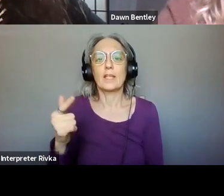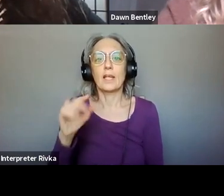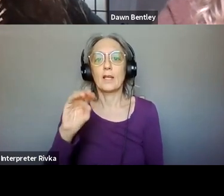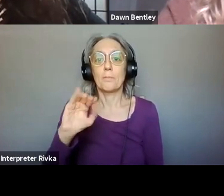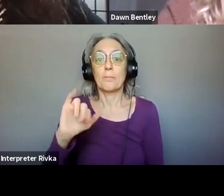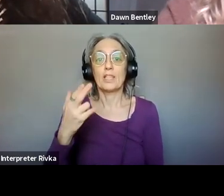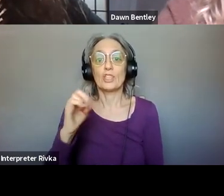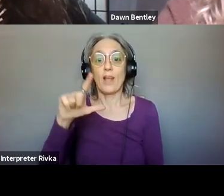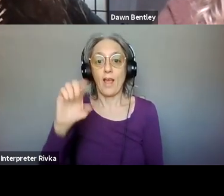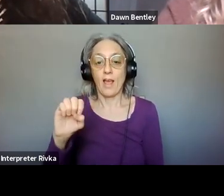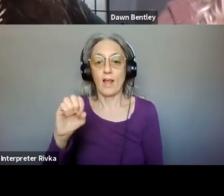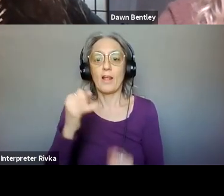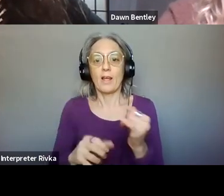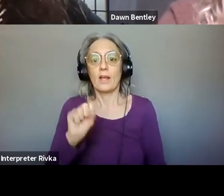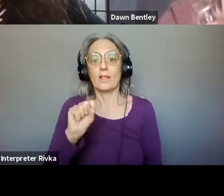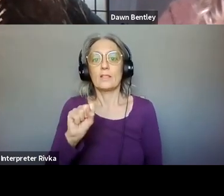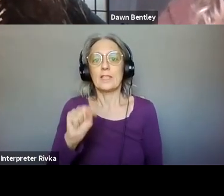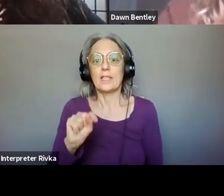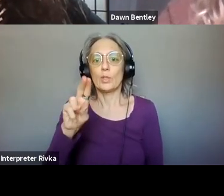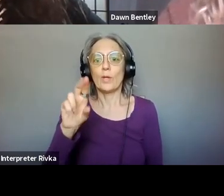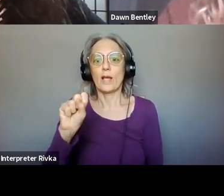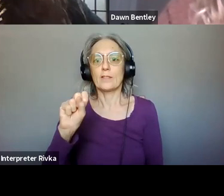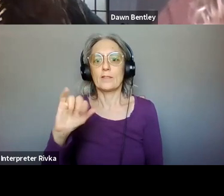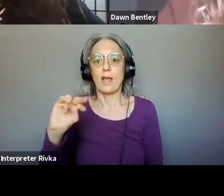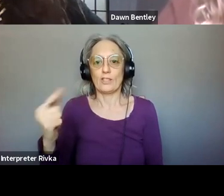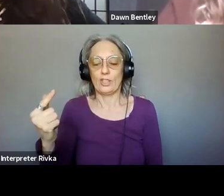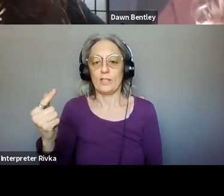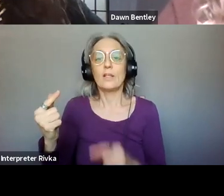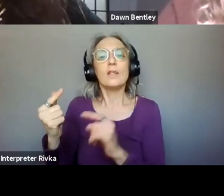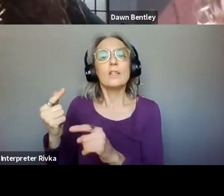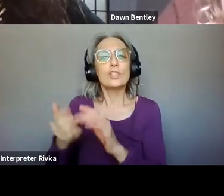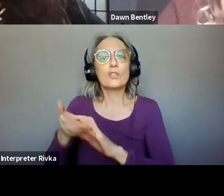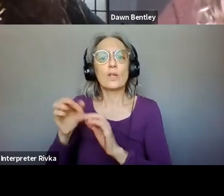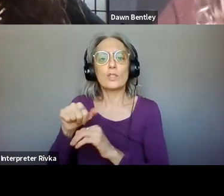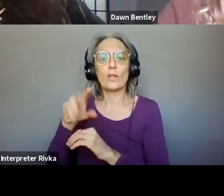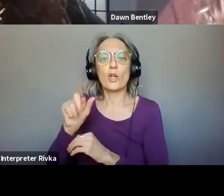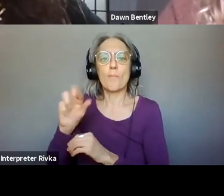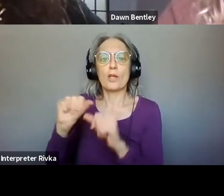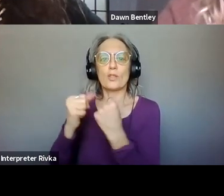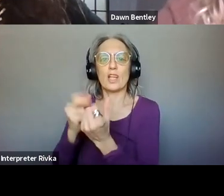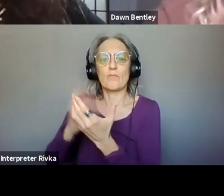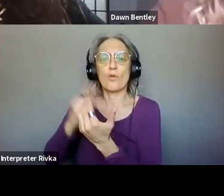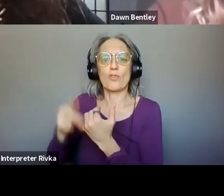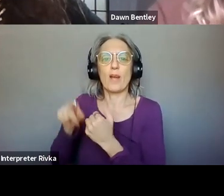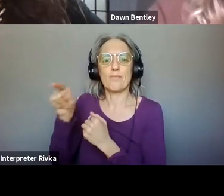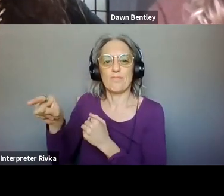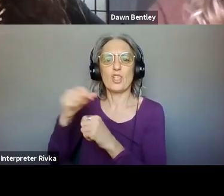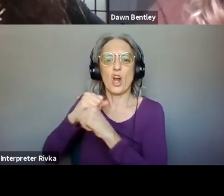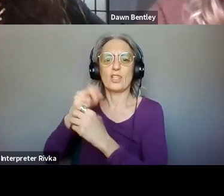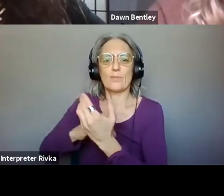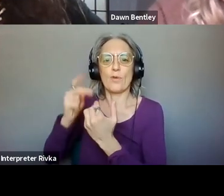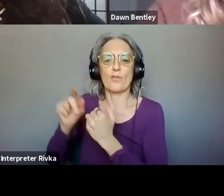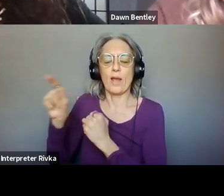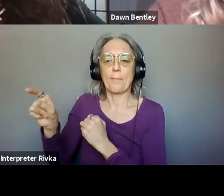Michelle Tussing runs the pro bono program at the Bar Association, and there are attorneys who are willing to help you put